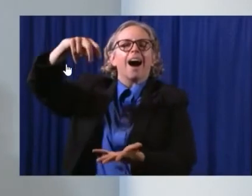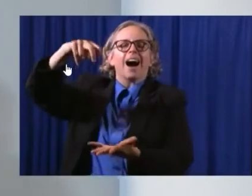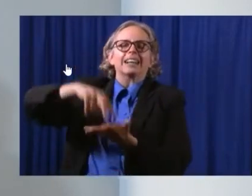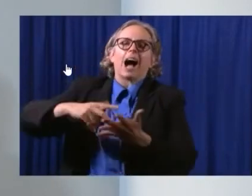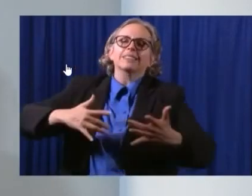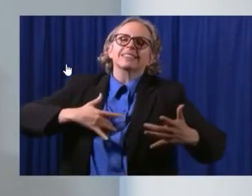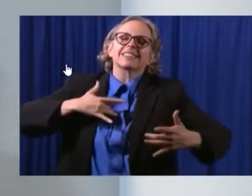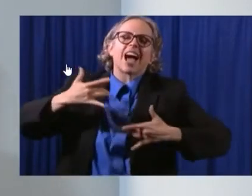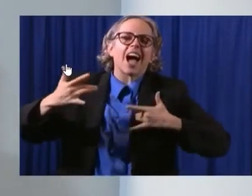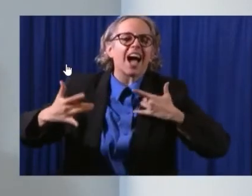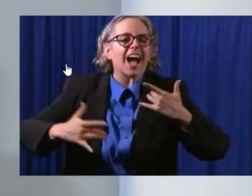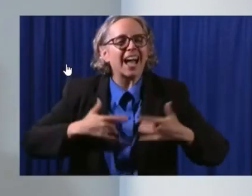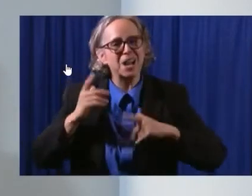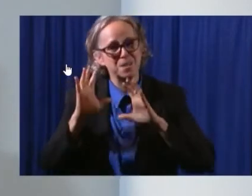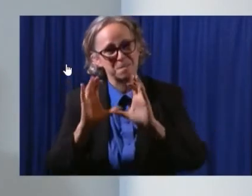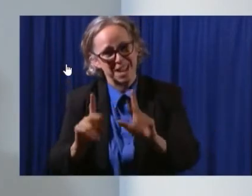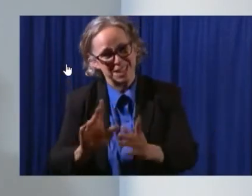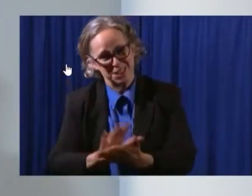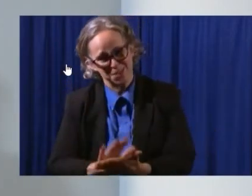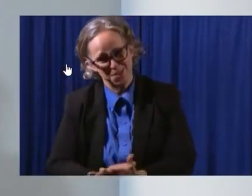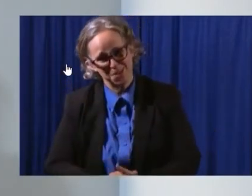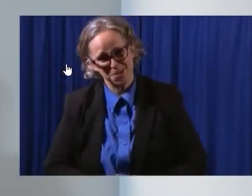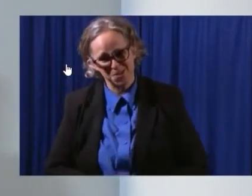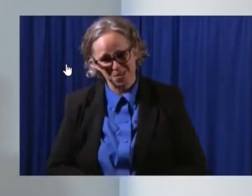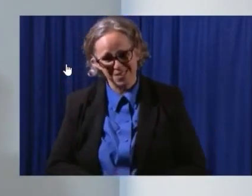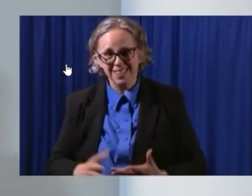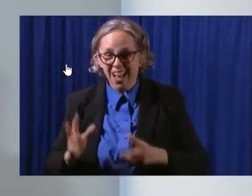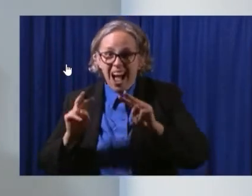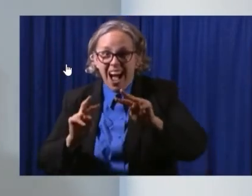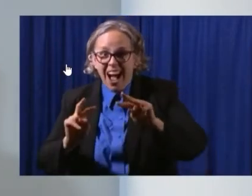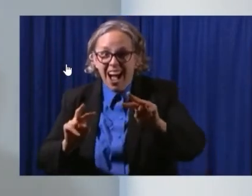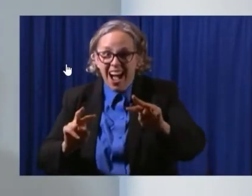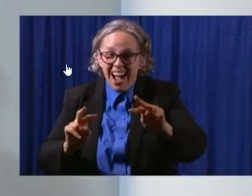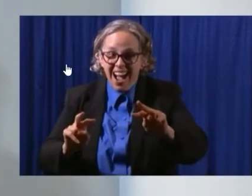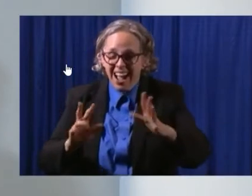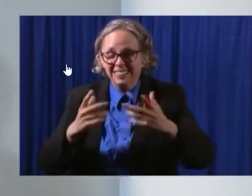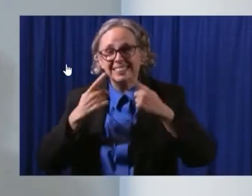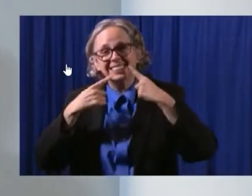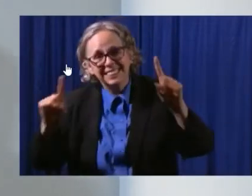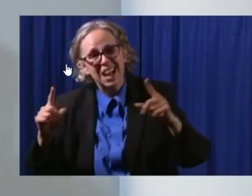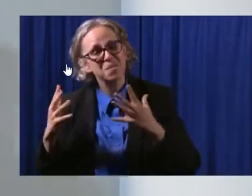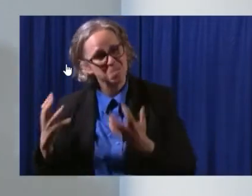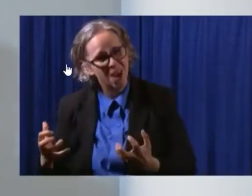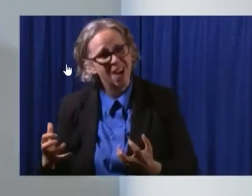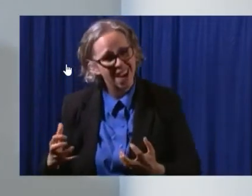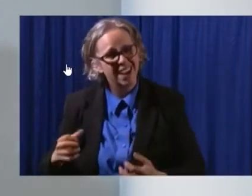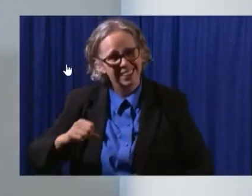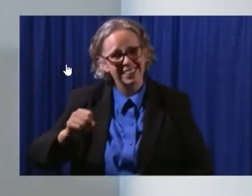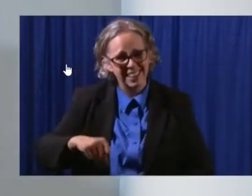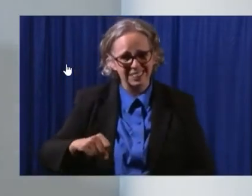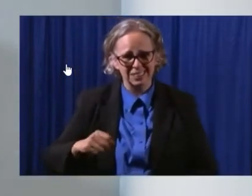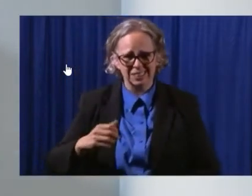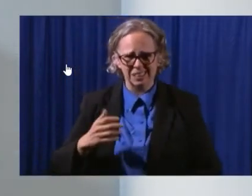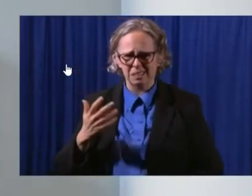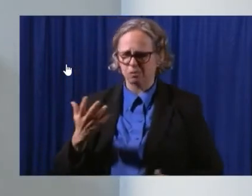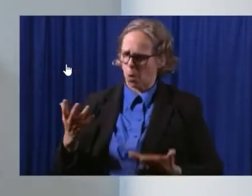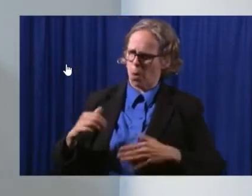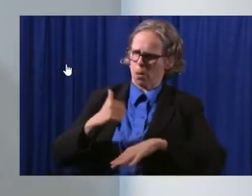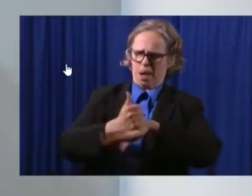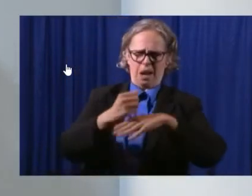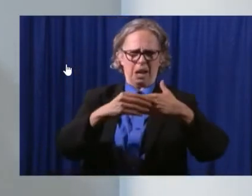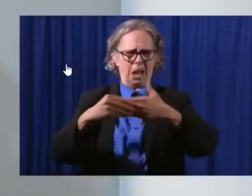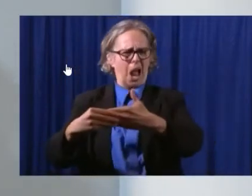we do want to have a successful return to school, and the guidelines in that plan will help schools design the program that